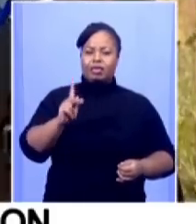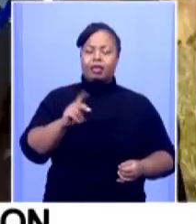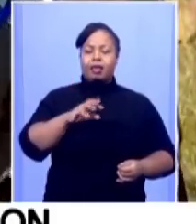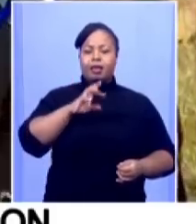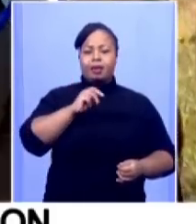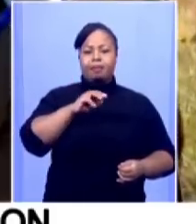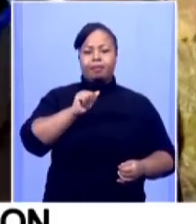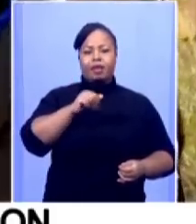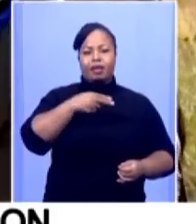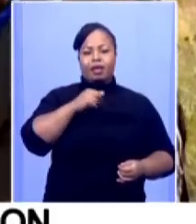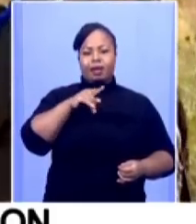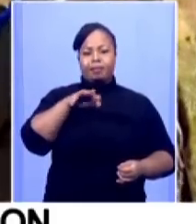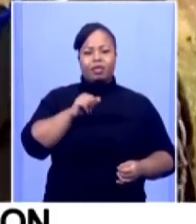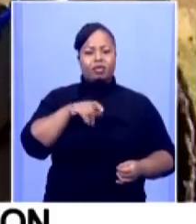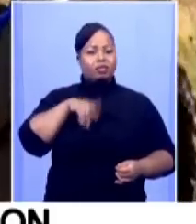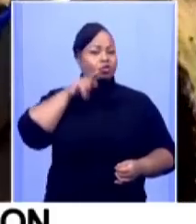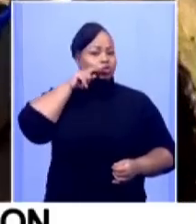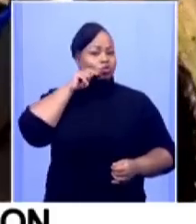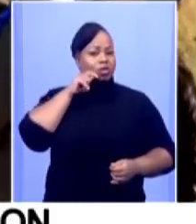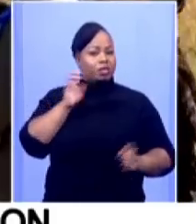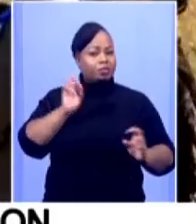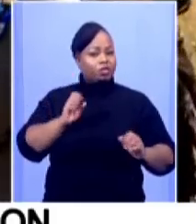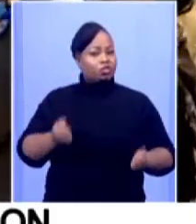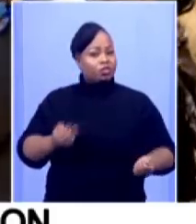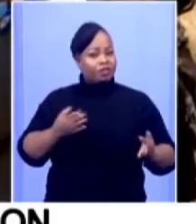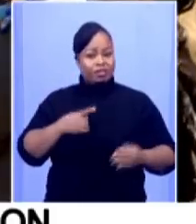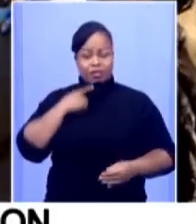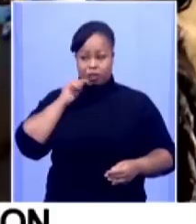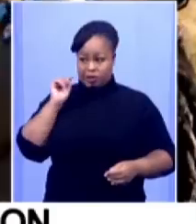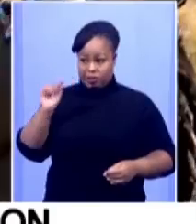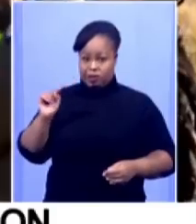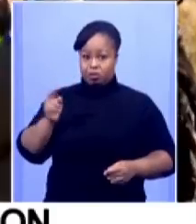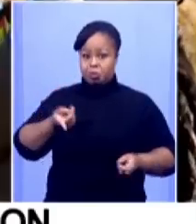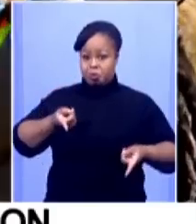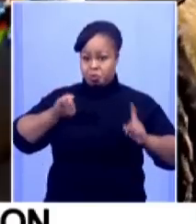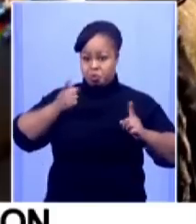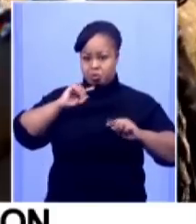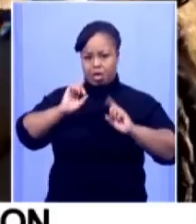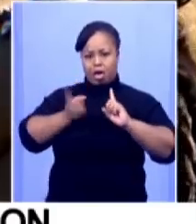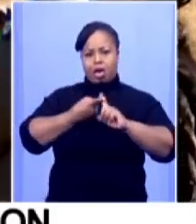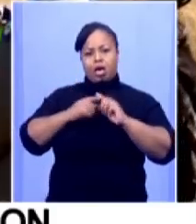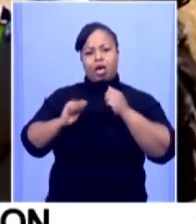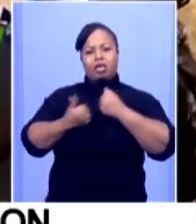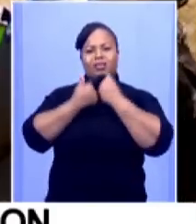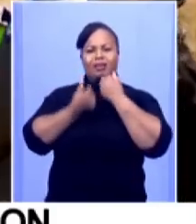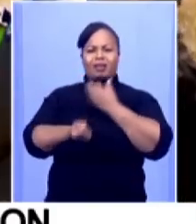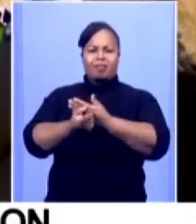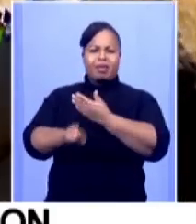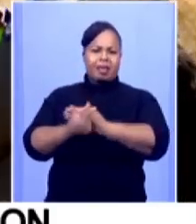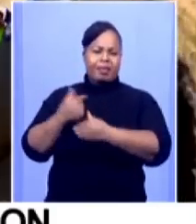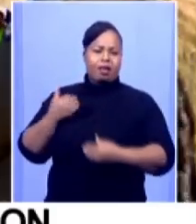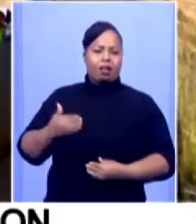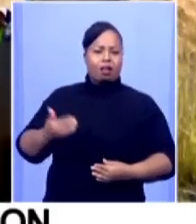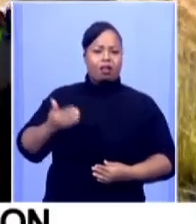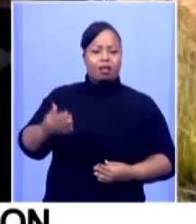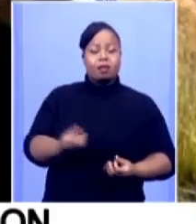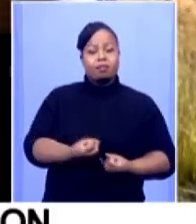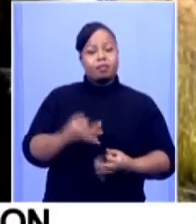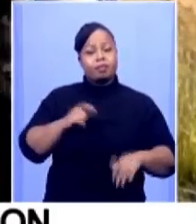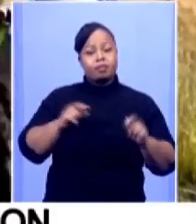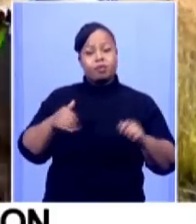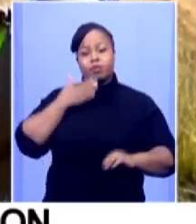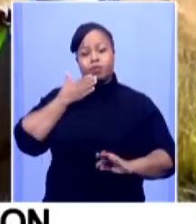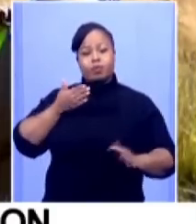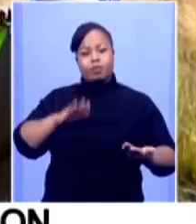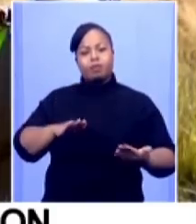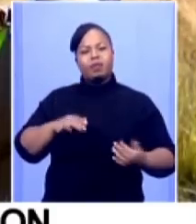Emergency Services, actually conceding that this place is one of the hot spots when it comes to accidents, saying over time the number of fatalities and accidents